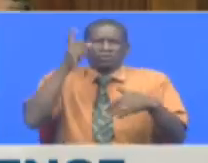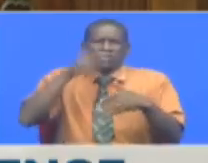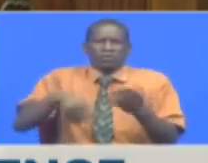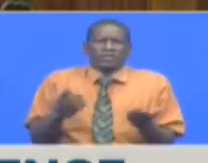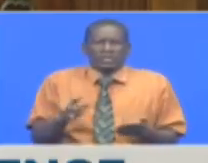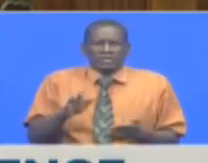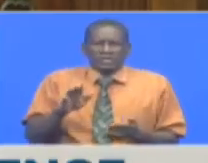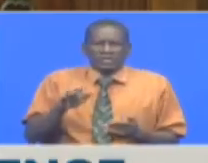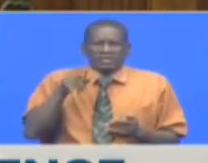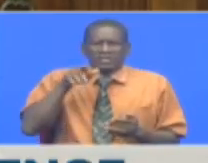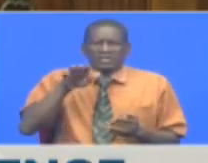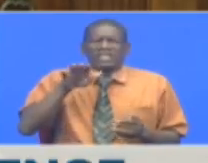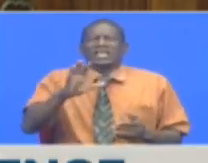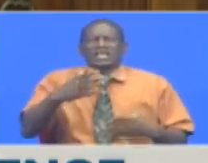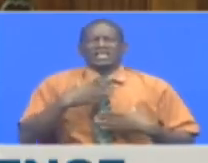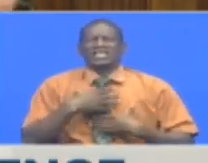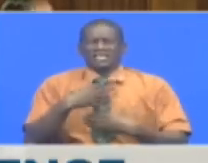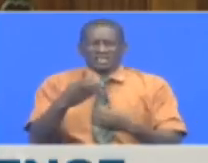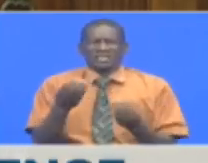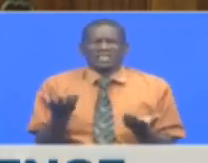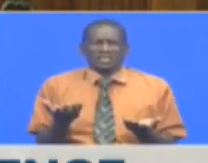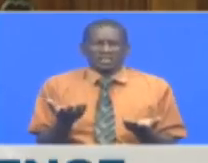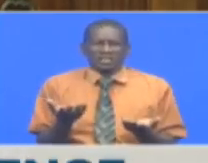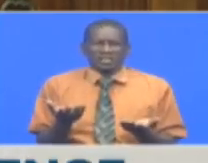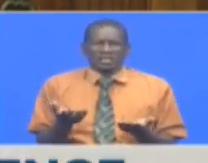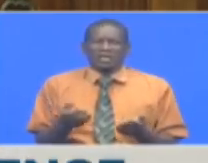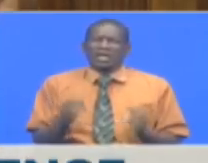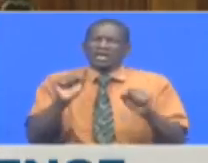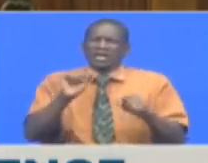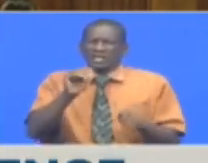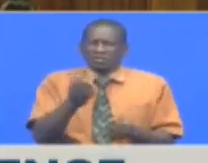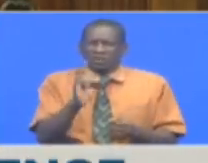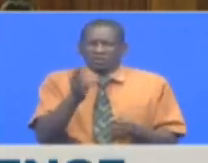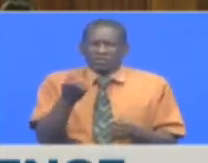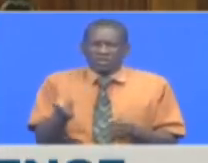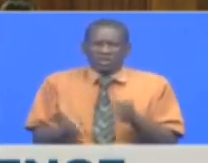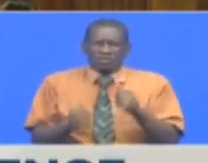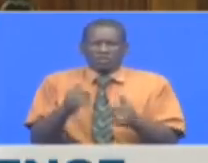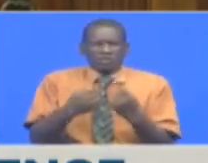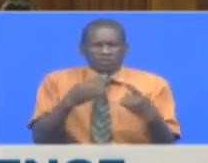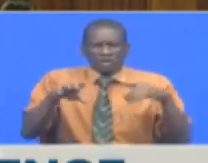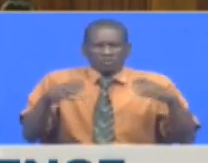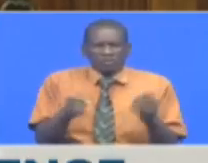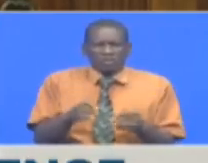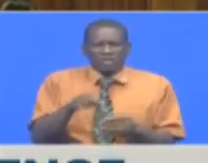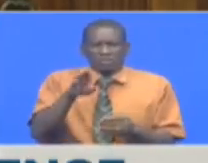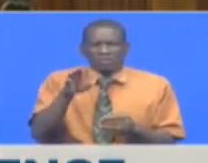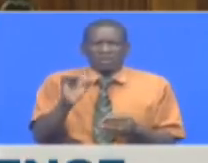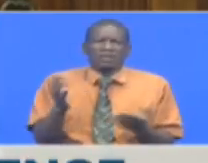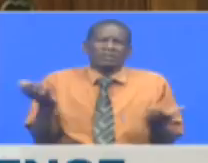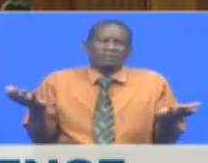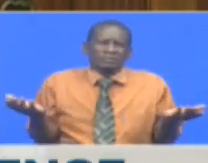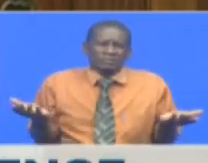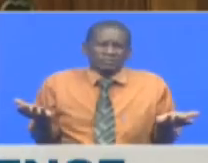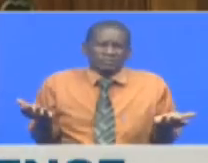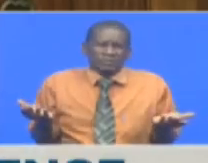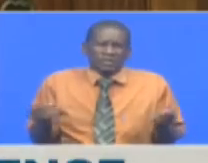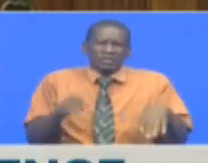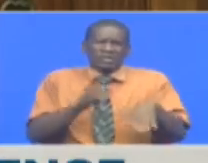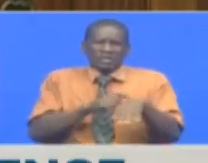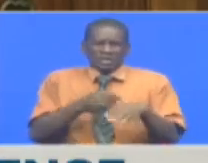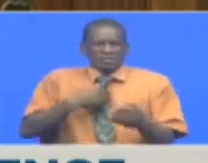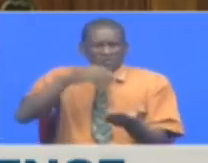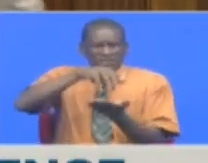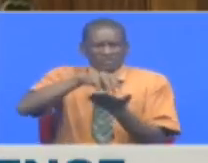legitimately in their interest. Because let me ask, one of the things that we used to talk about and we used to say, when you have a